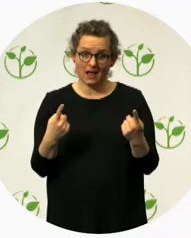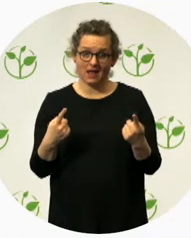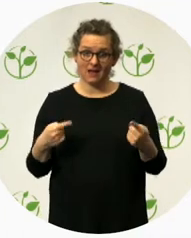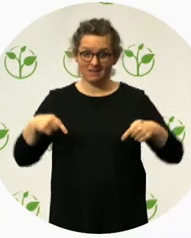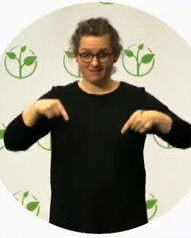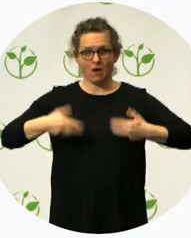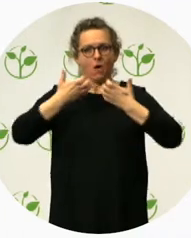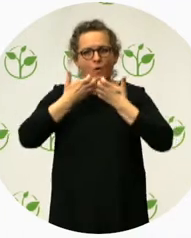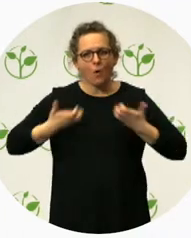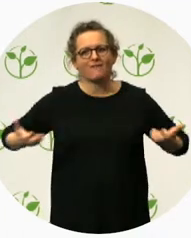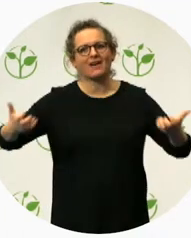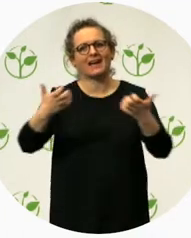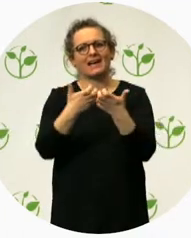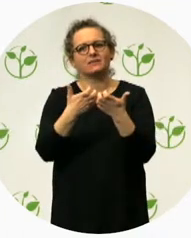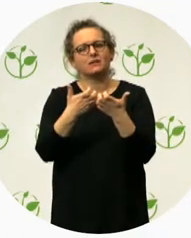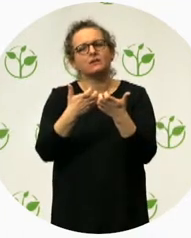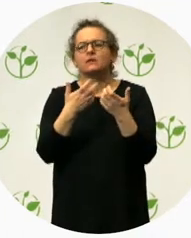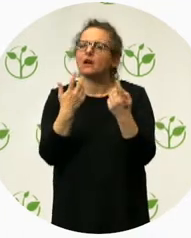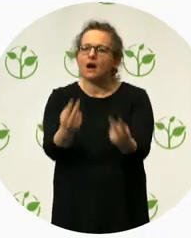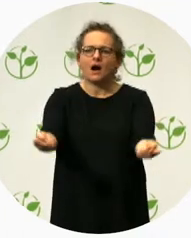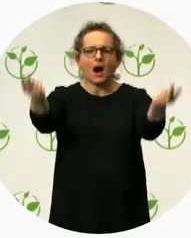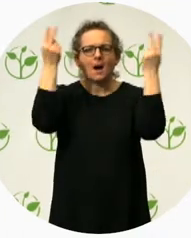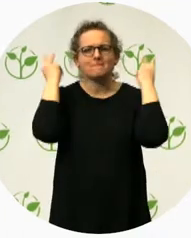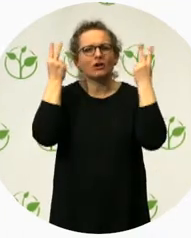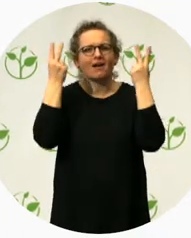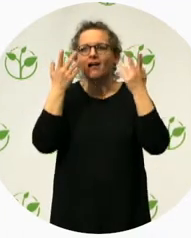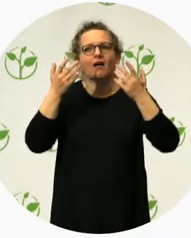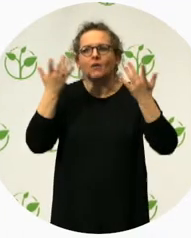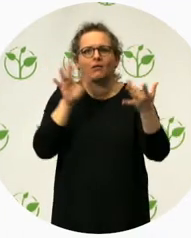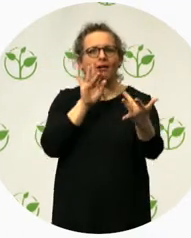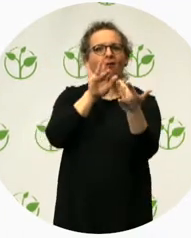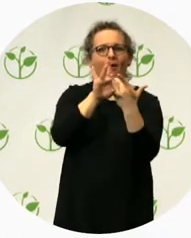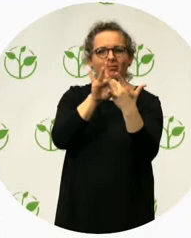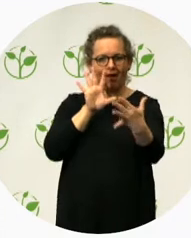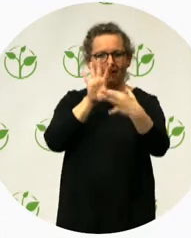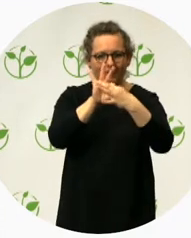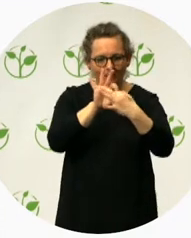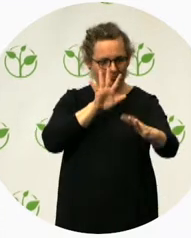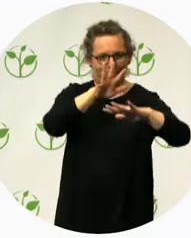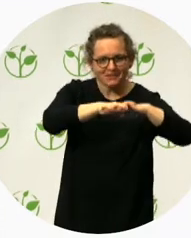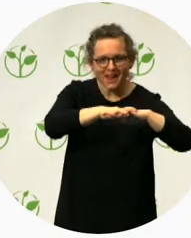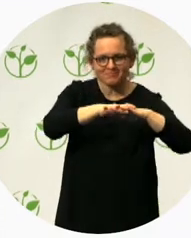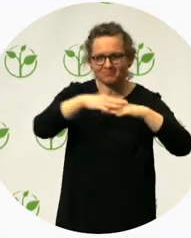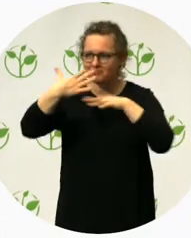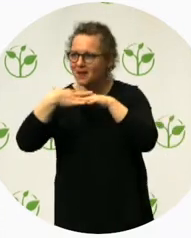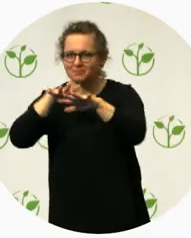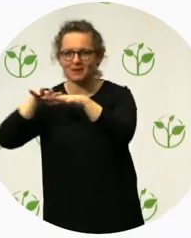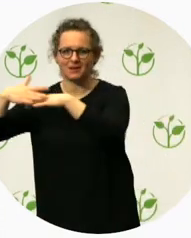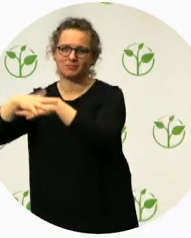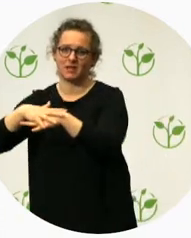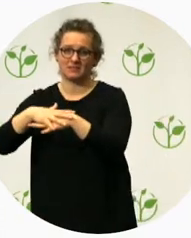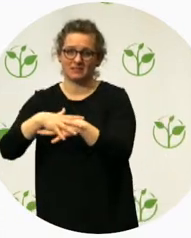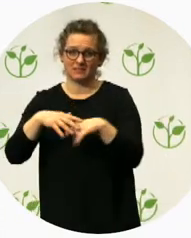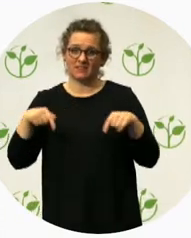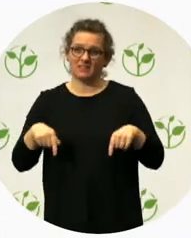connection, connection. Talking to people, finding somebody you've never spoken to before, and honestly, that is where our magic and our community has happened. So